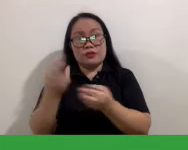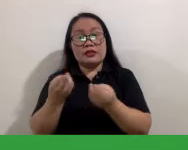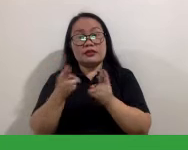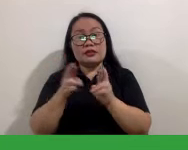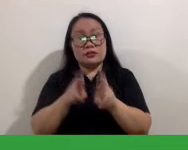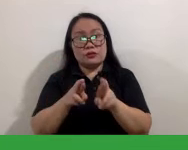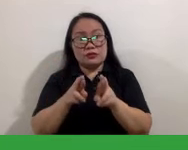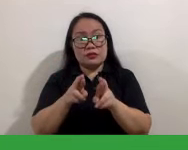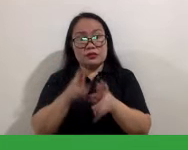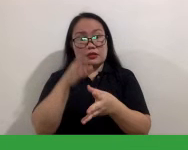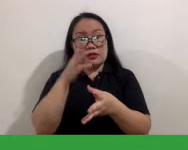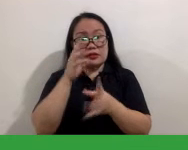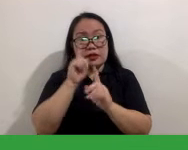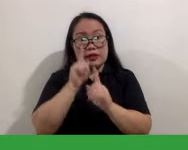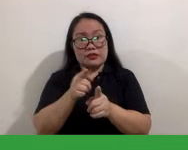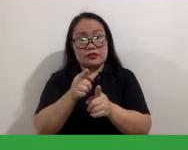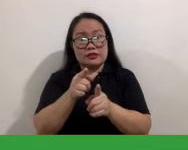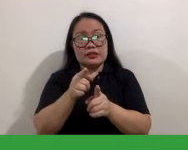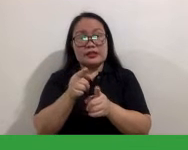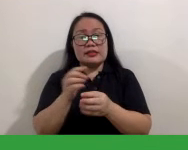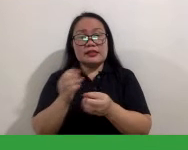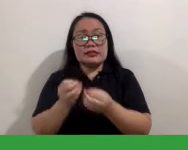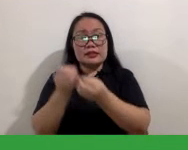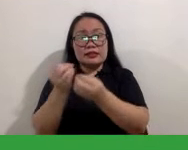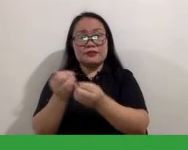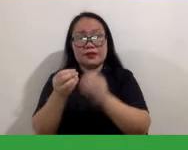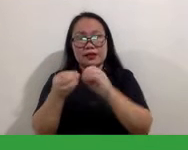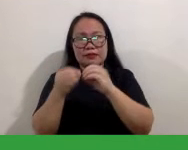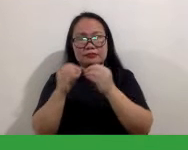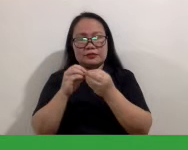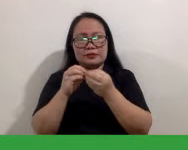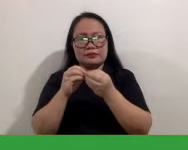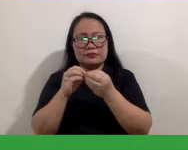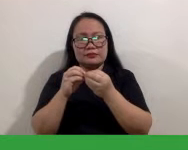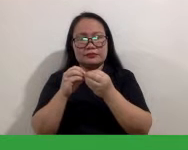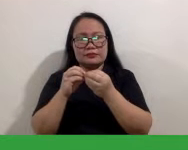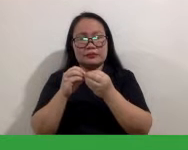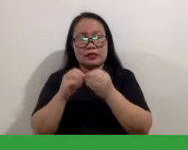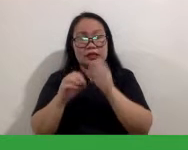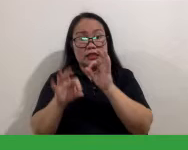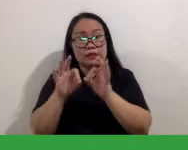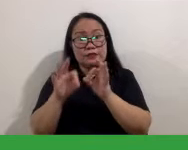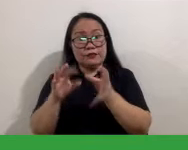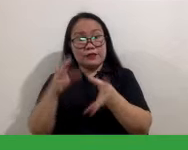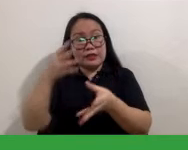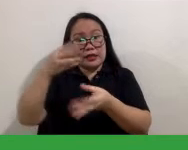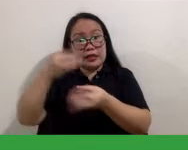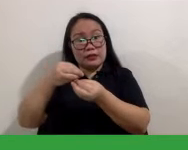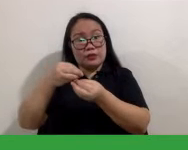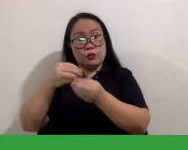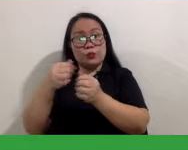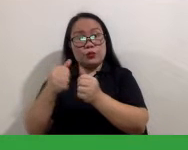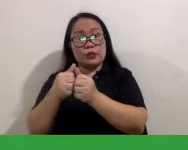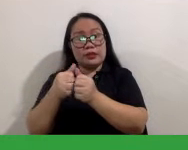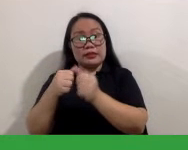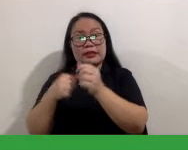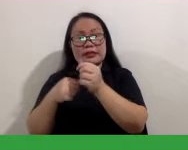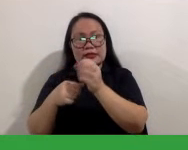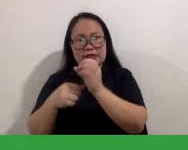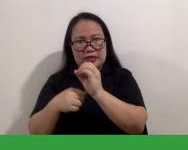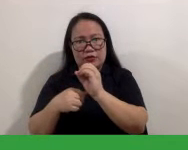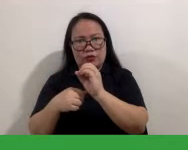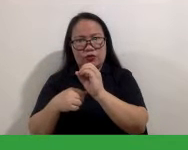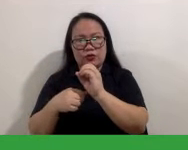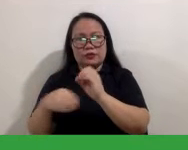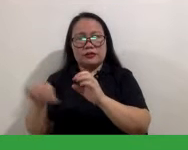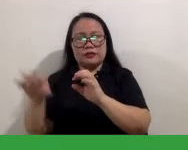the resulting sum is the given number itself. What do we mean by this? Kung ang 5 in-add mo sa zero, the result is